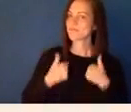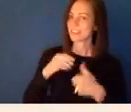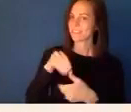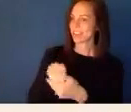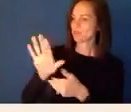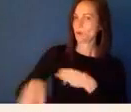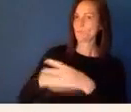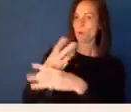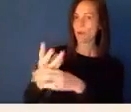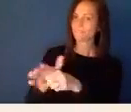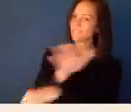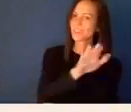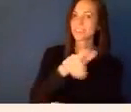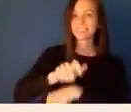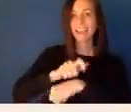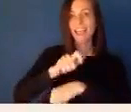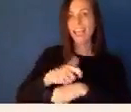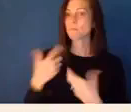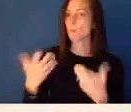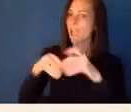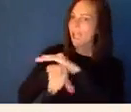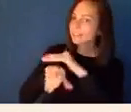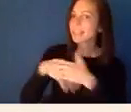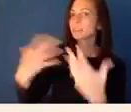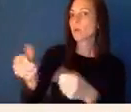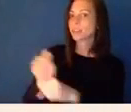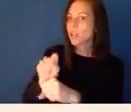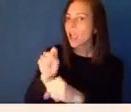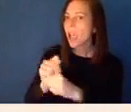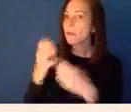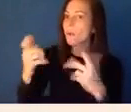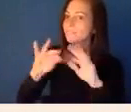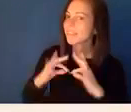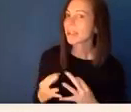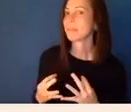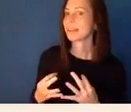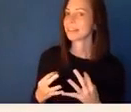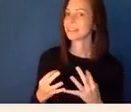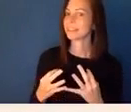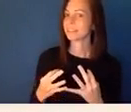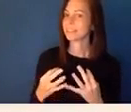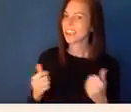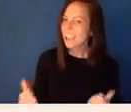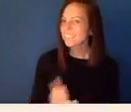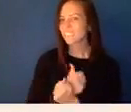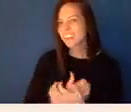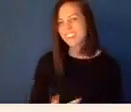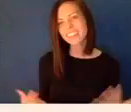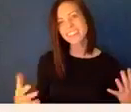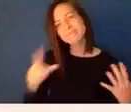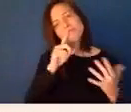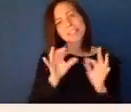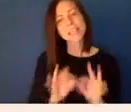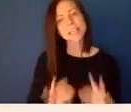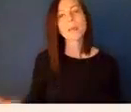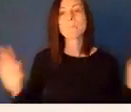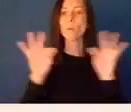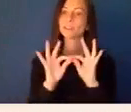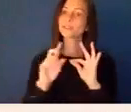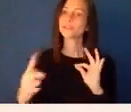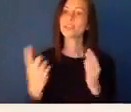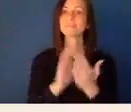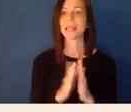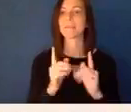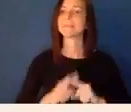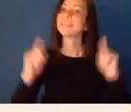have access. We want to have jobs. We want to have families and everything. And so it's so important to just be different. So step out of your